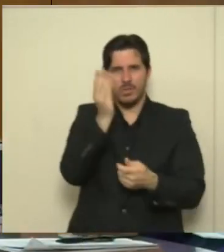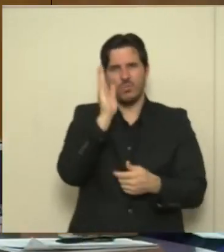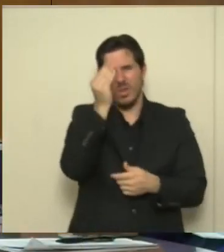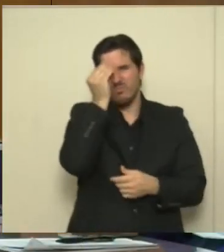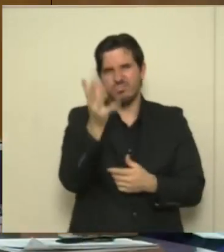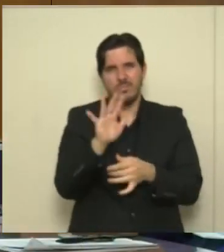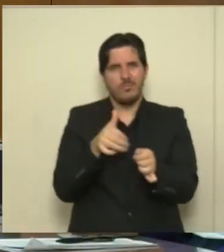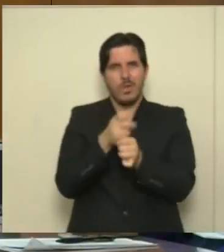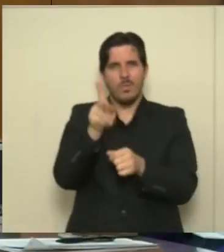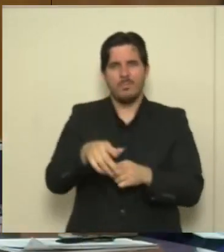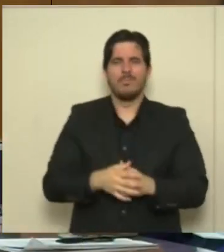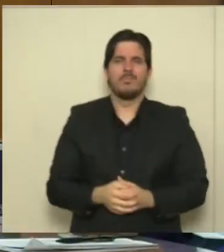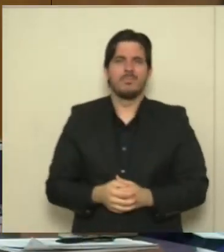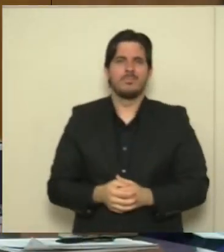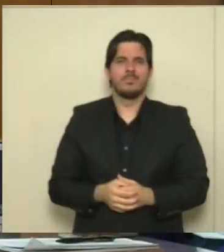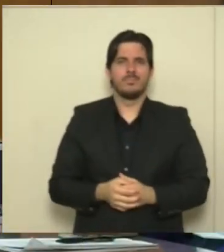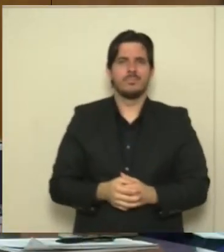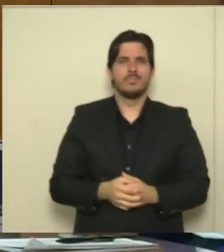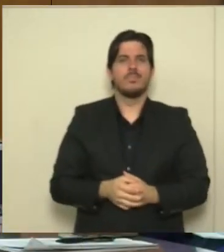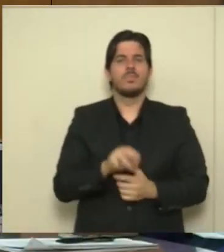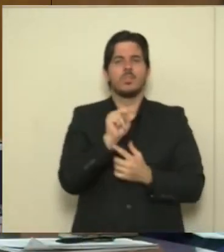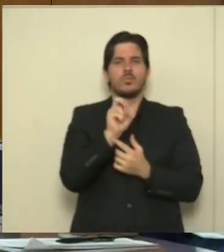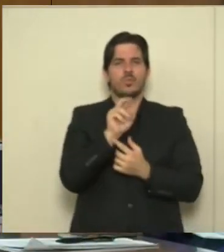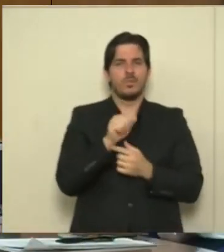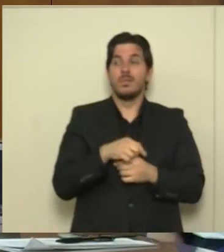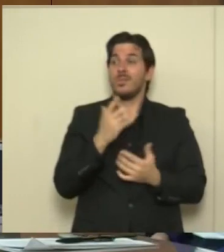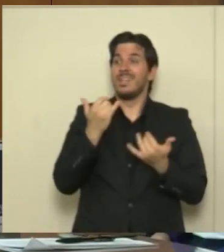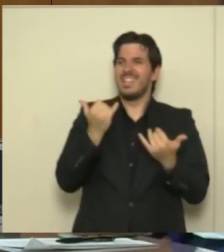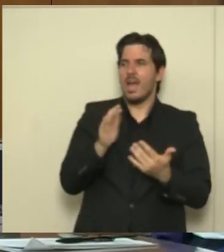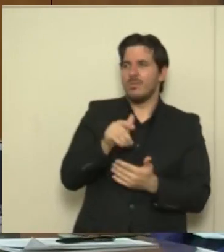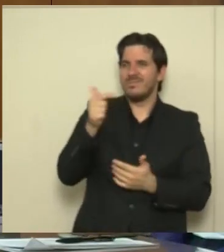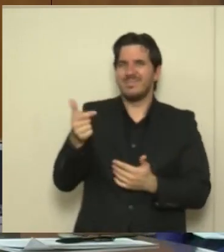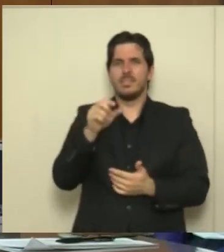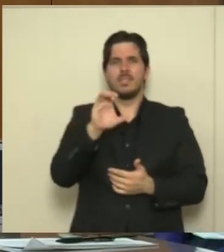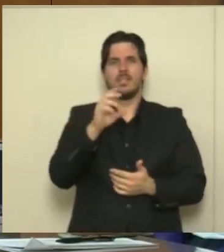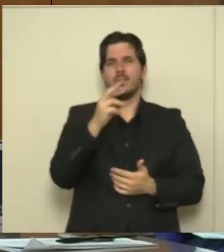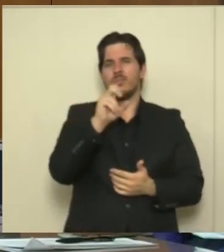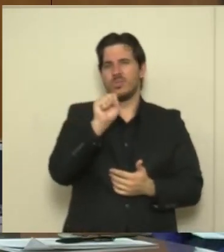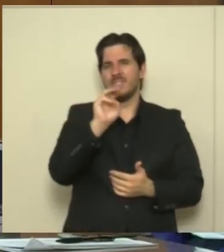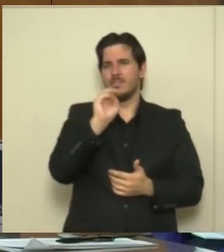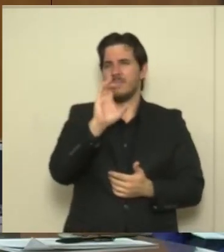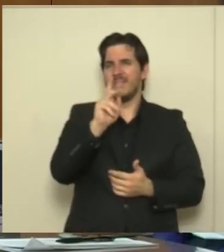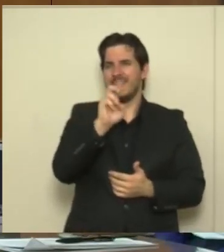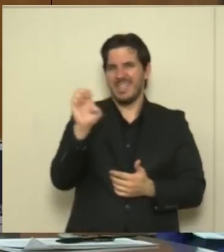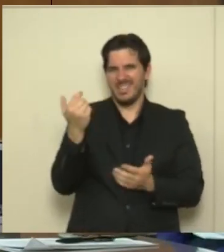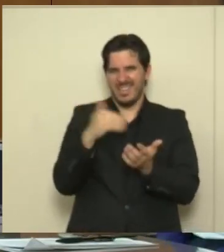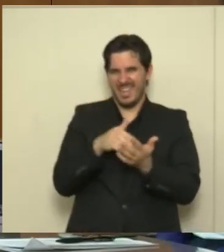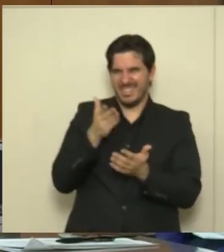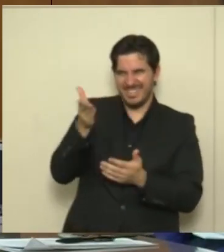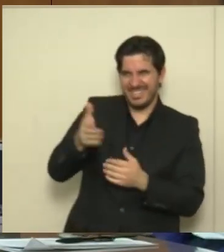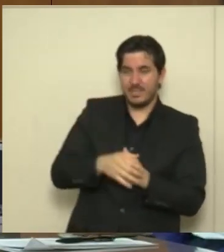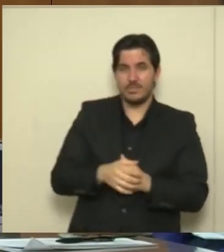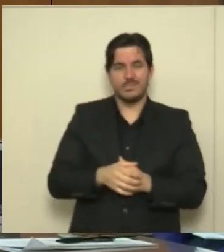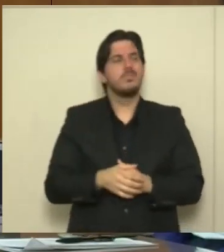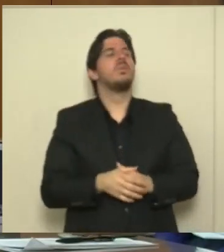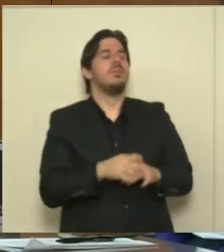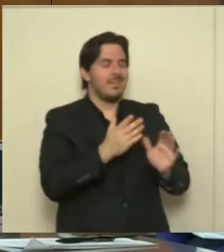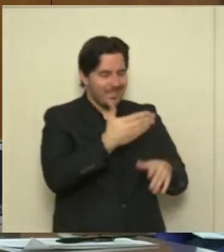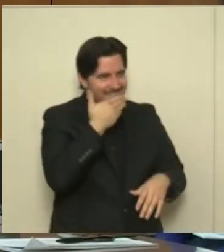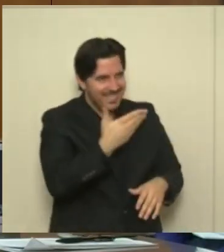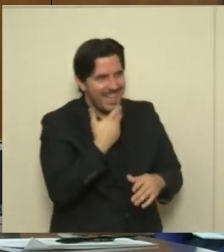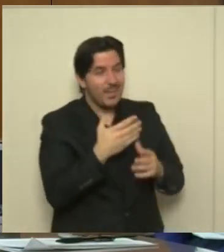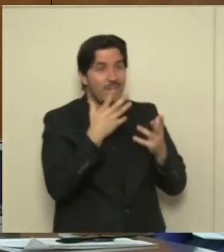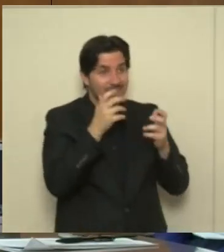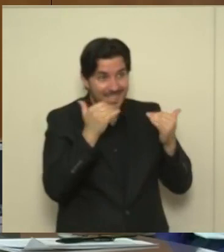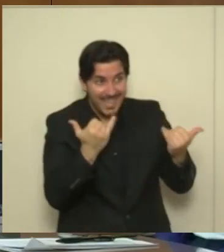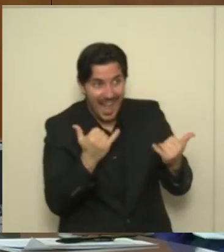Thank you, Governor. I'm going to come back to Chris McKee with KRQE now. Chris, you're unmuted. Go right ahead. Okay, thank you very much. Hopefully you guys can